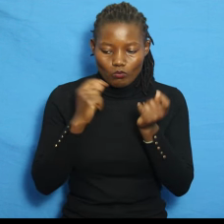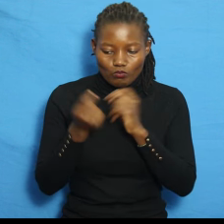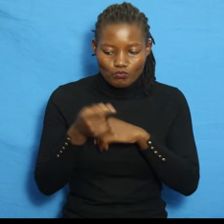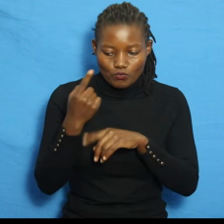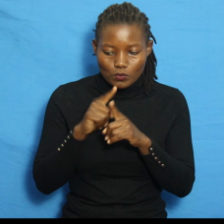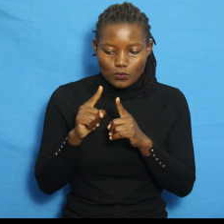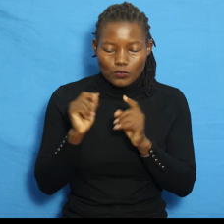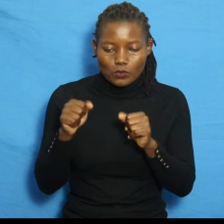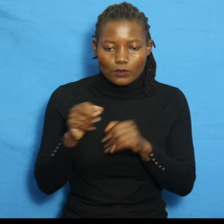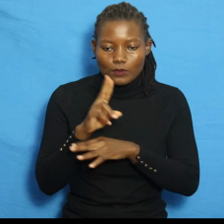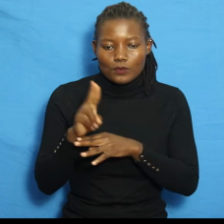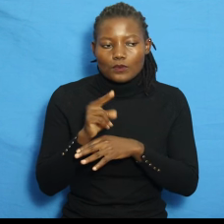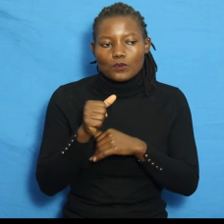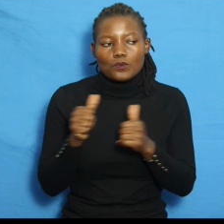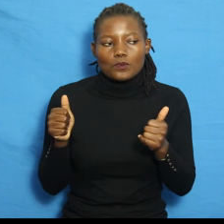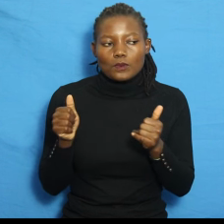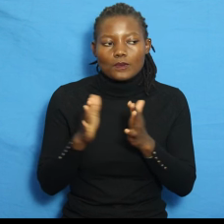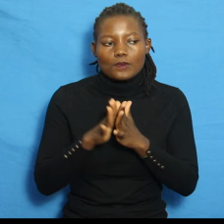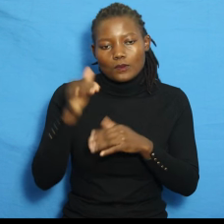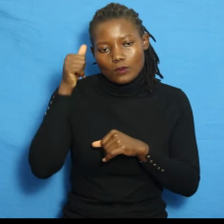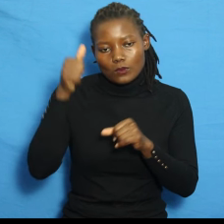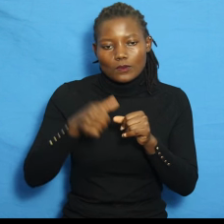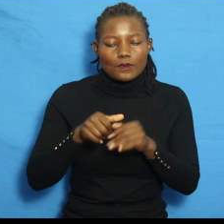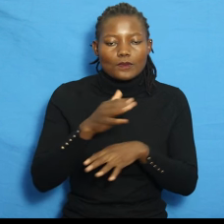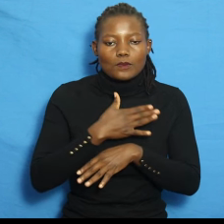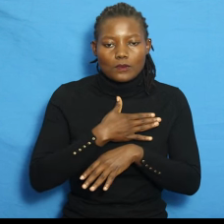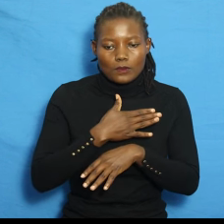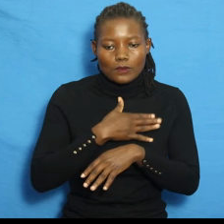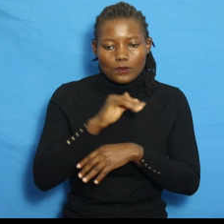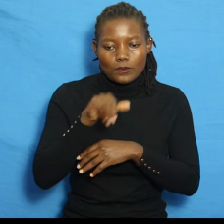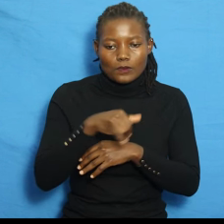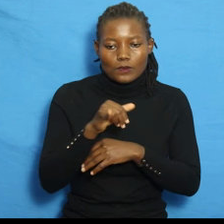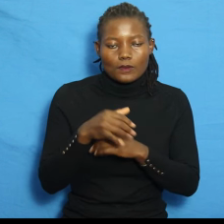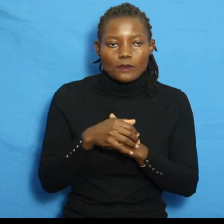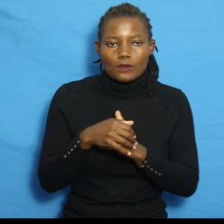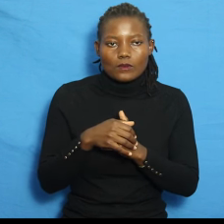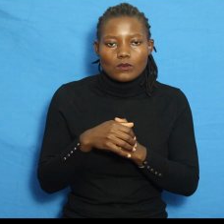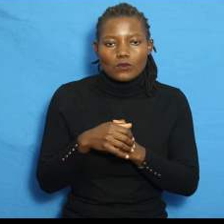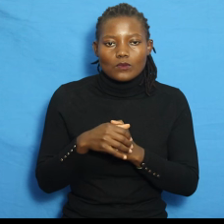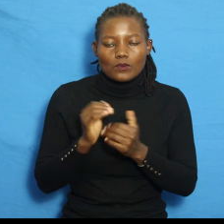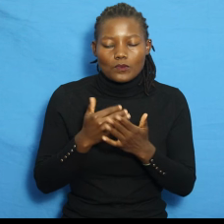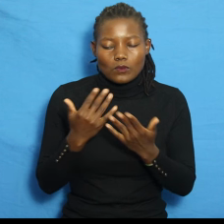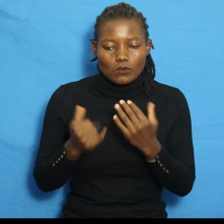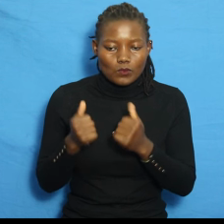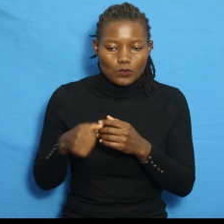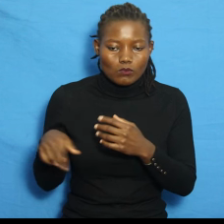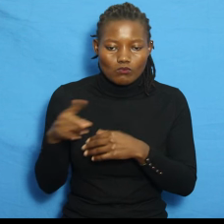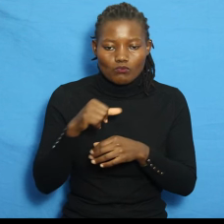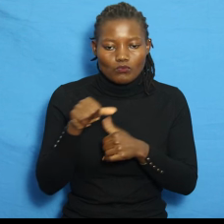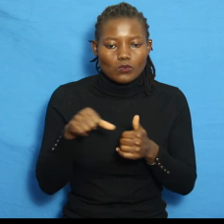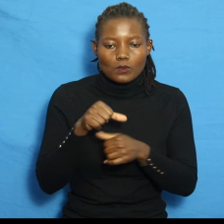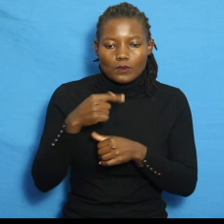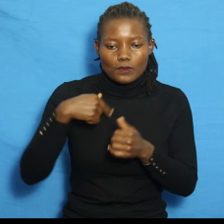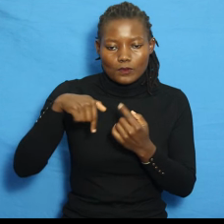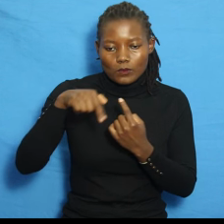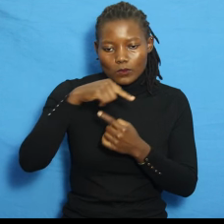levers. Levers cannot be changed but can be utilized more efficiently. And remember, a lever is just a rigid